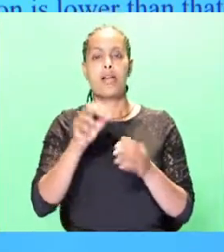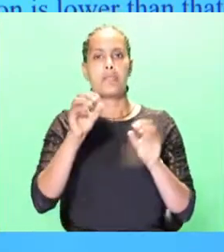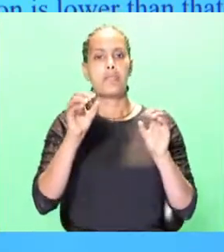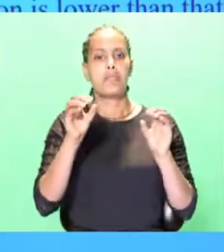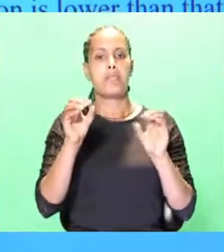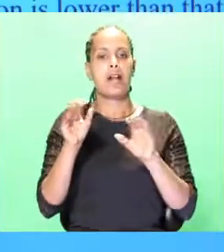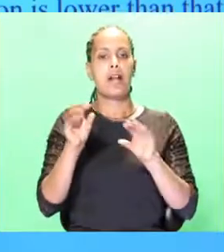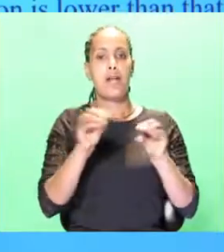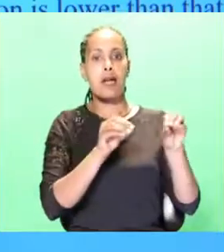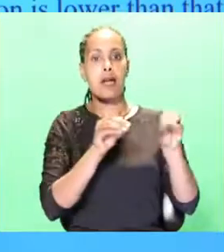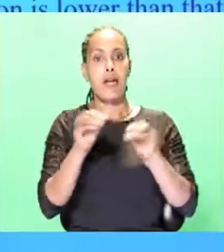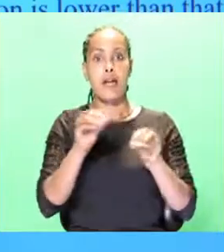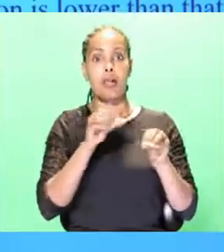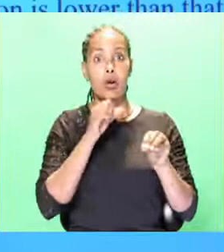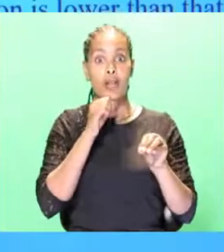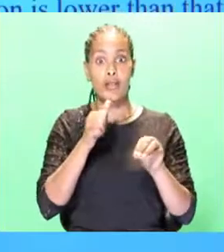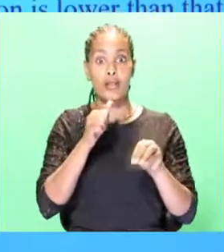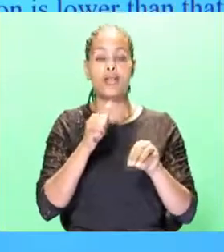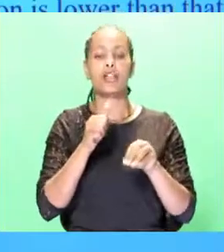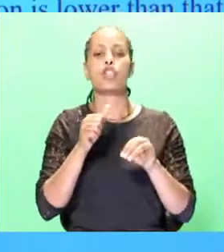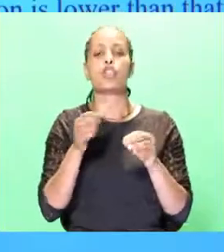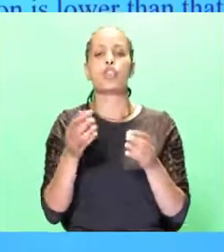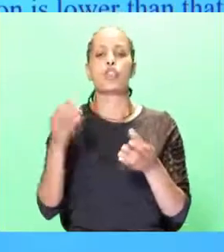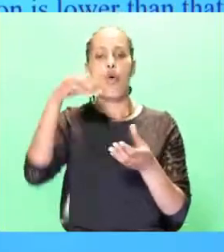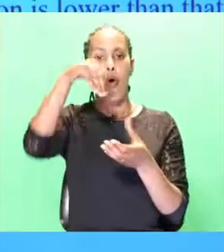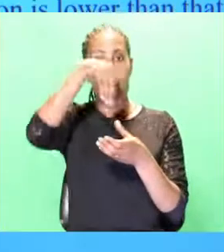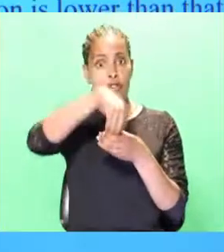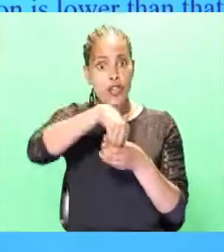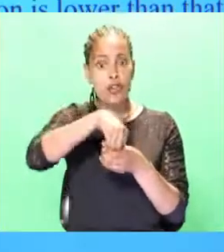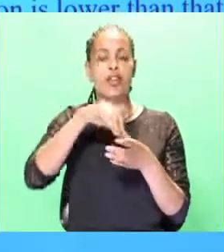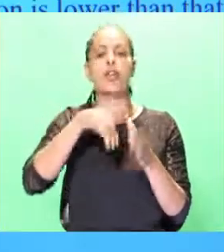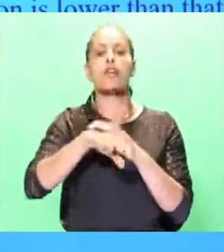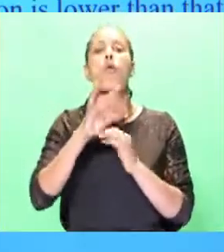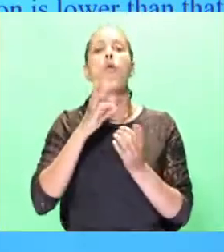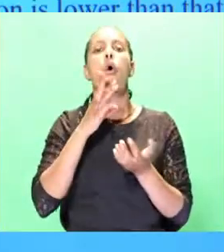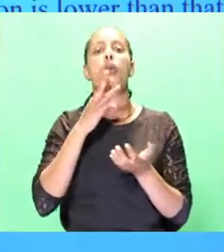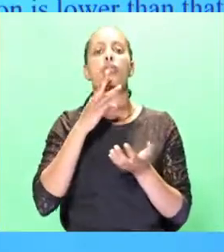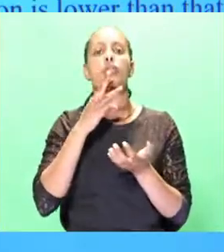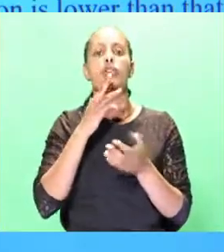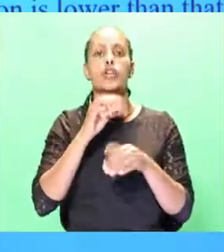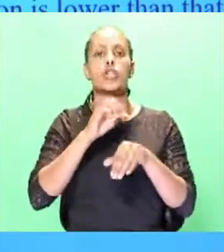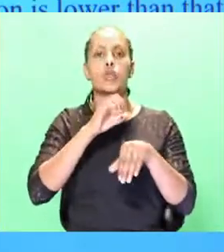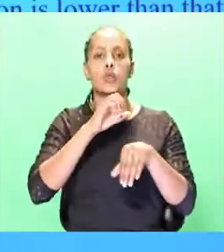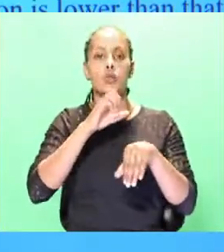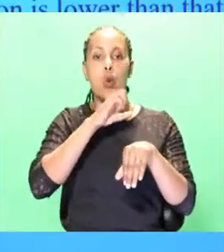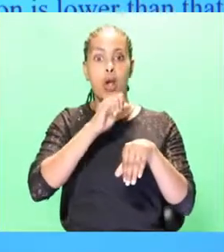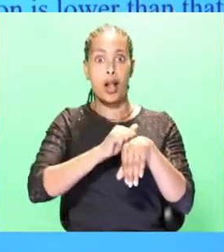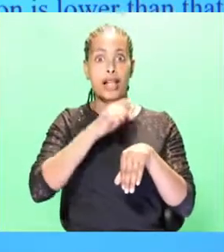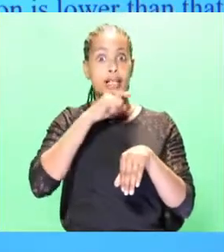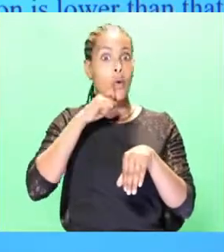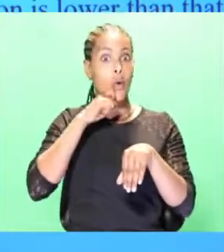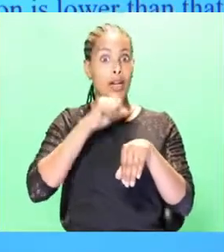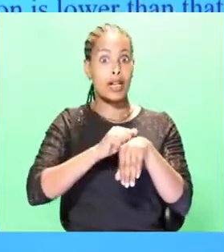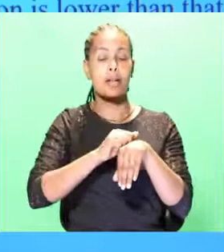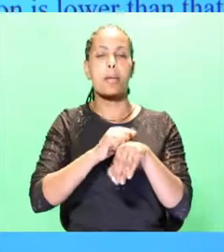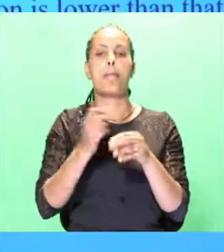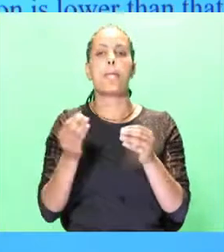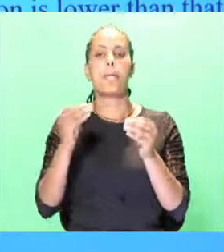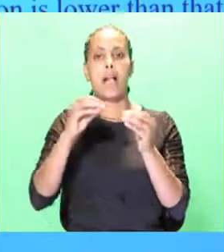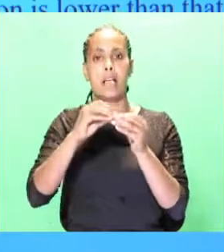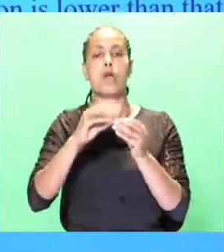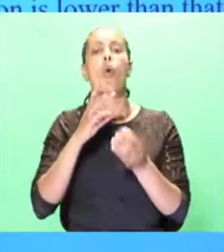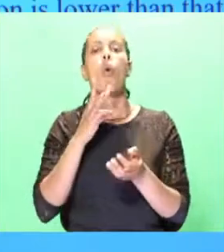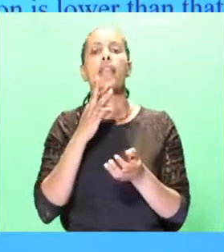Non-volatile solid solute is dissolved in water. Solid plus water. Solute plus